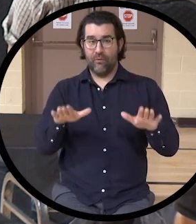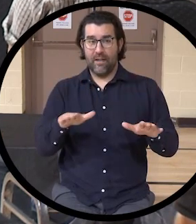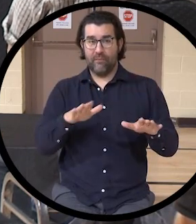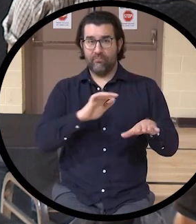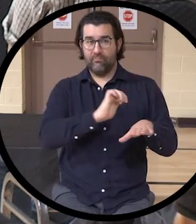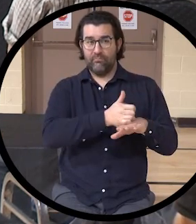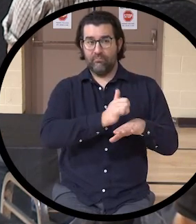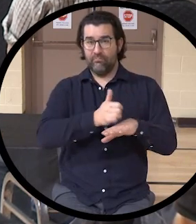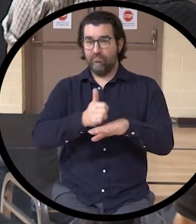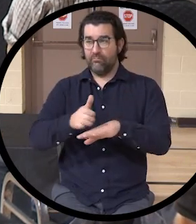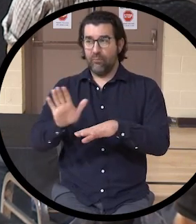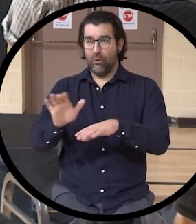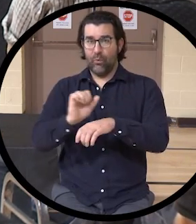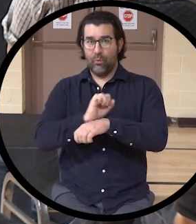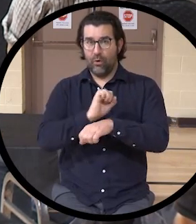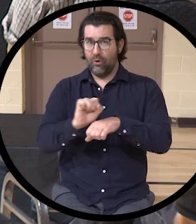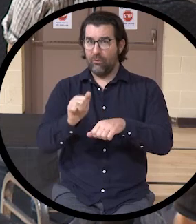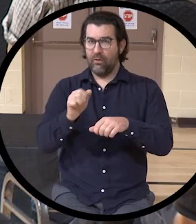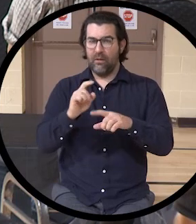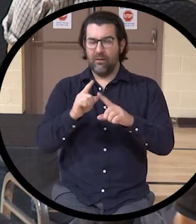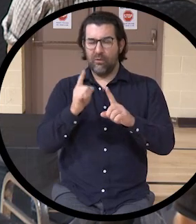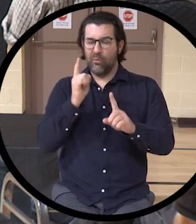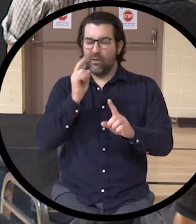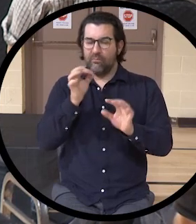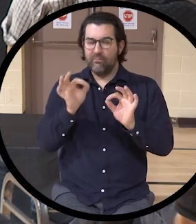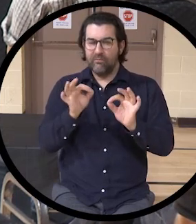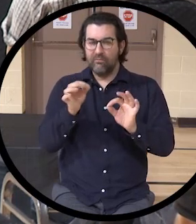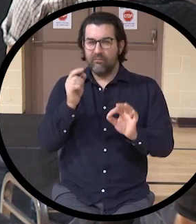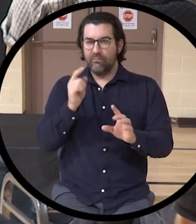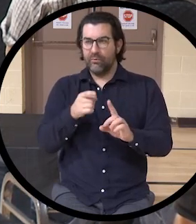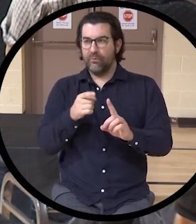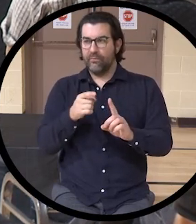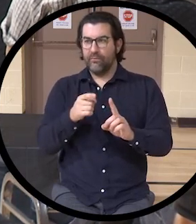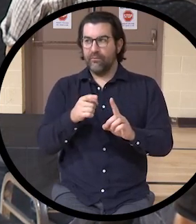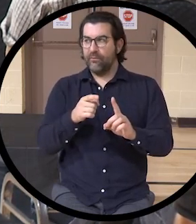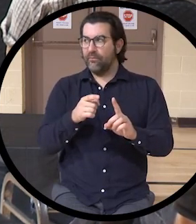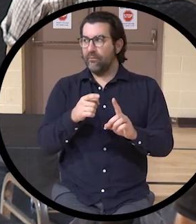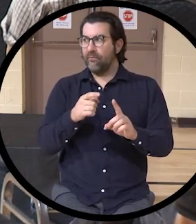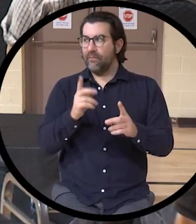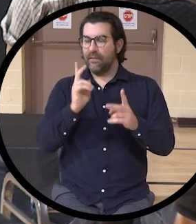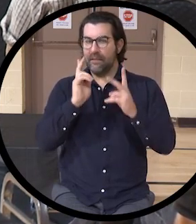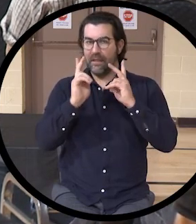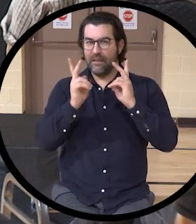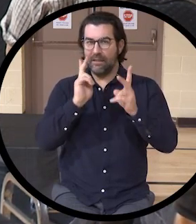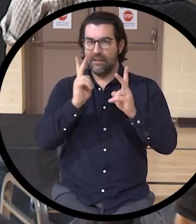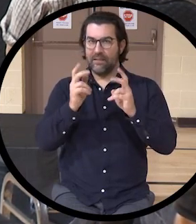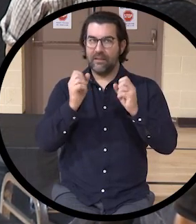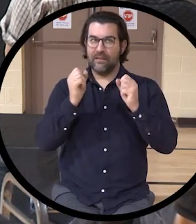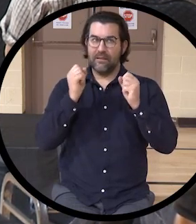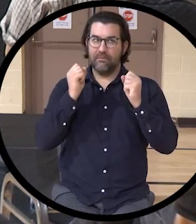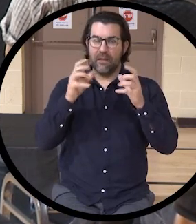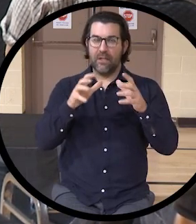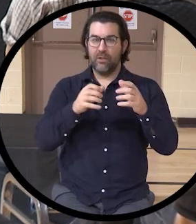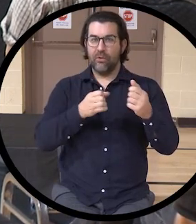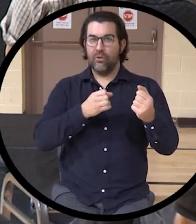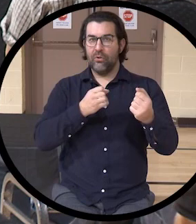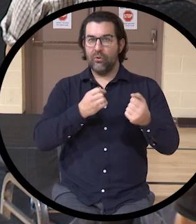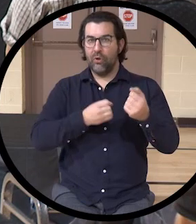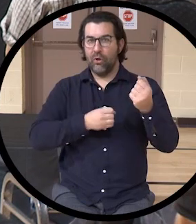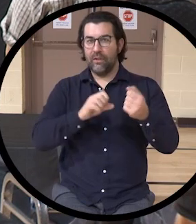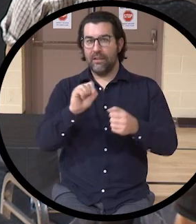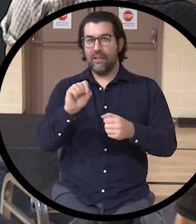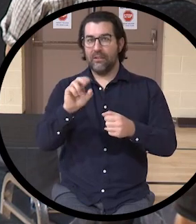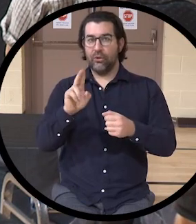the work that you're doing here, but this is just a small point, which is I see a lot of cars, particularly like